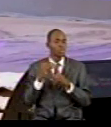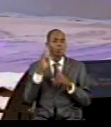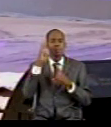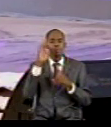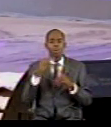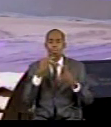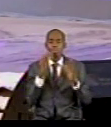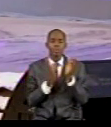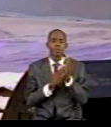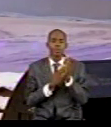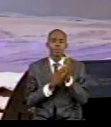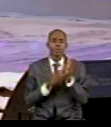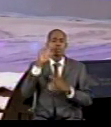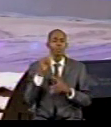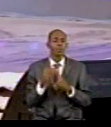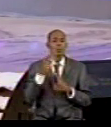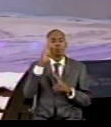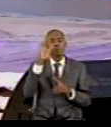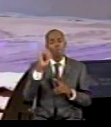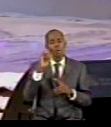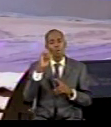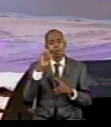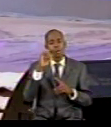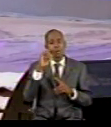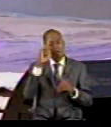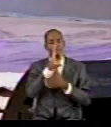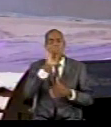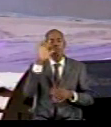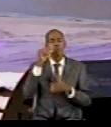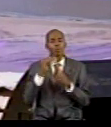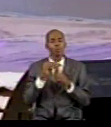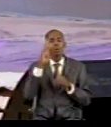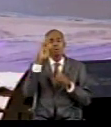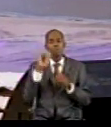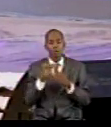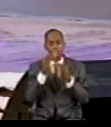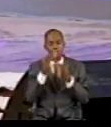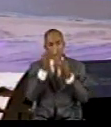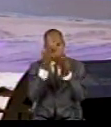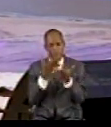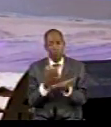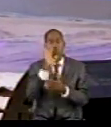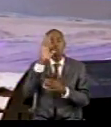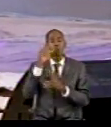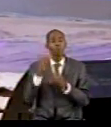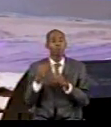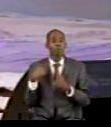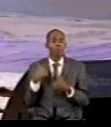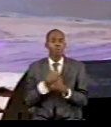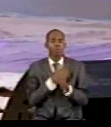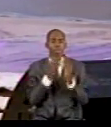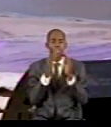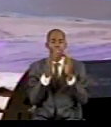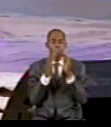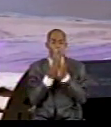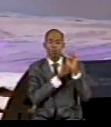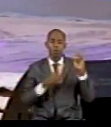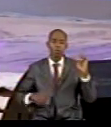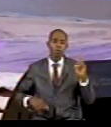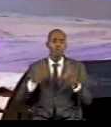word, by believing your word, by obeying your word. And we pray, Lord, you give us